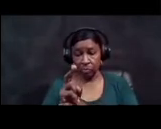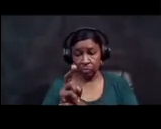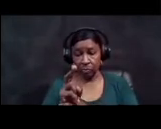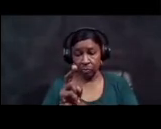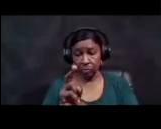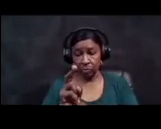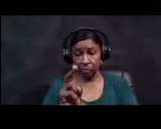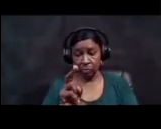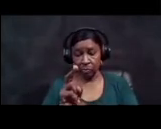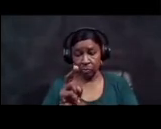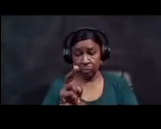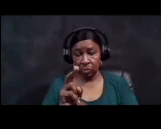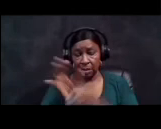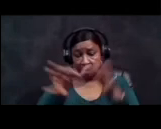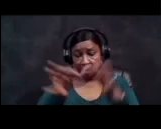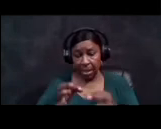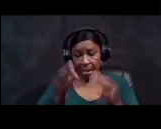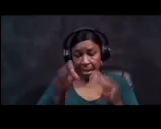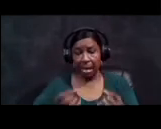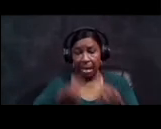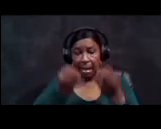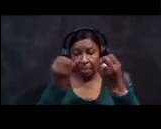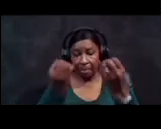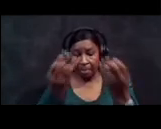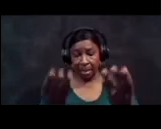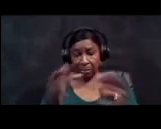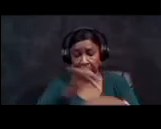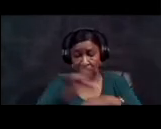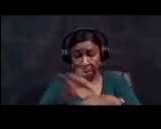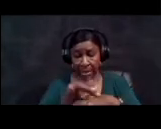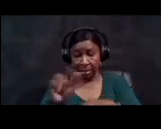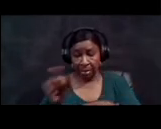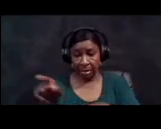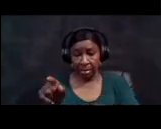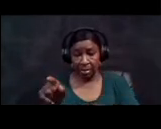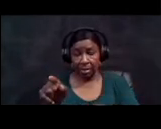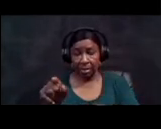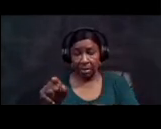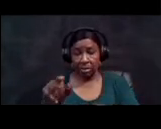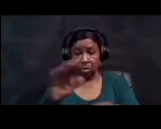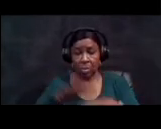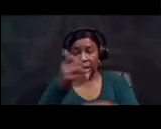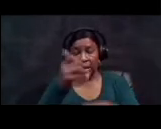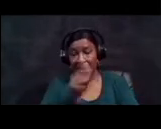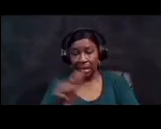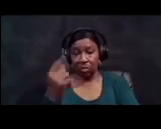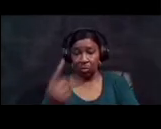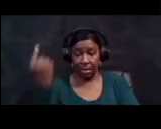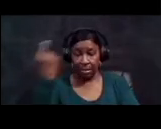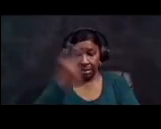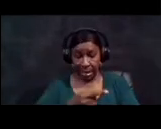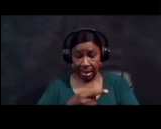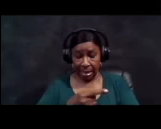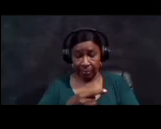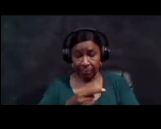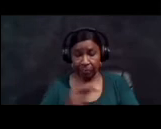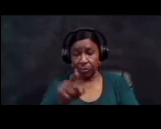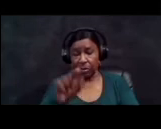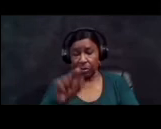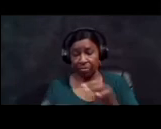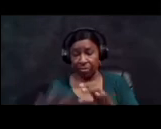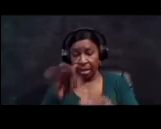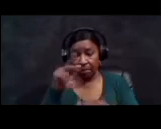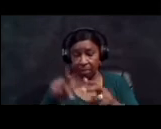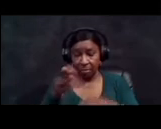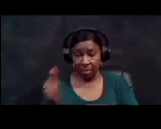enumerate how much confinement space there is for on any one day to confine people. So